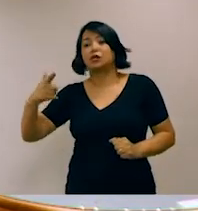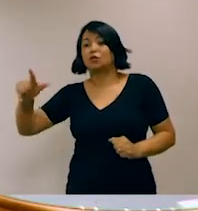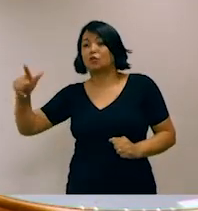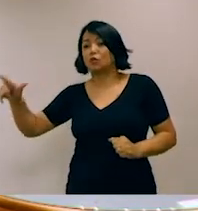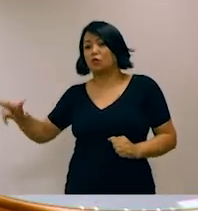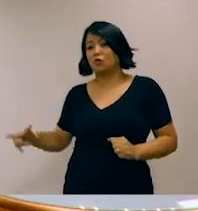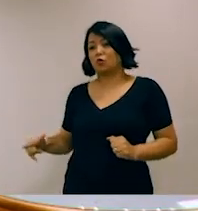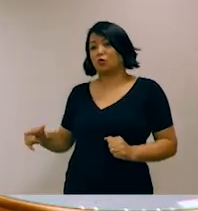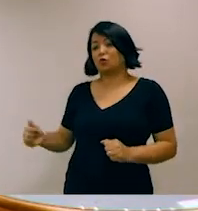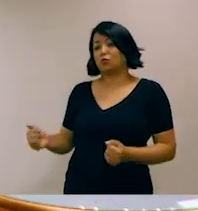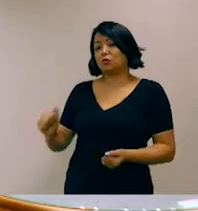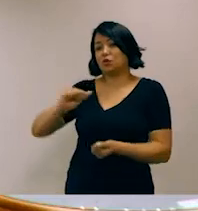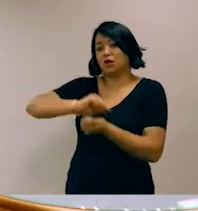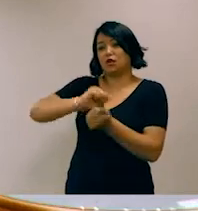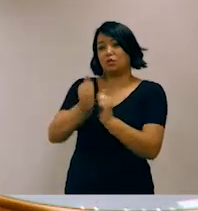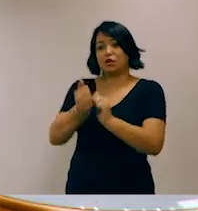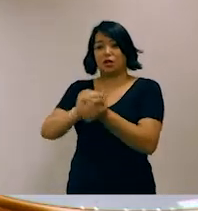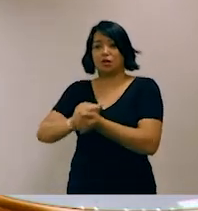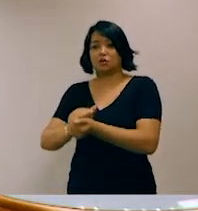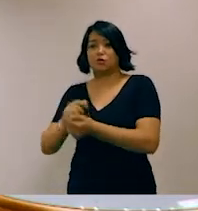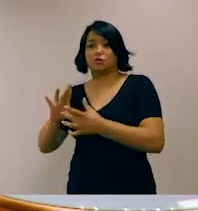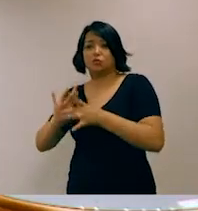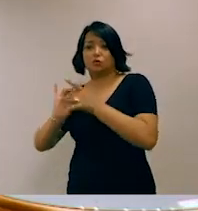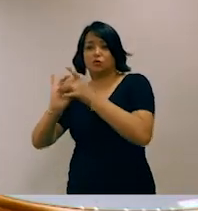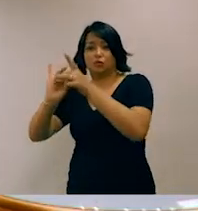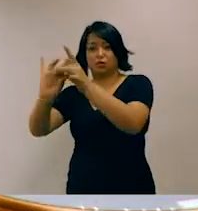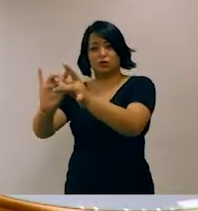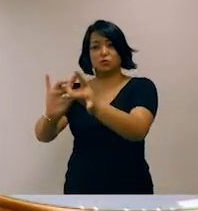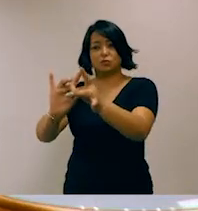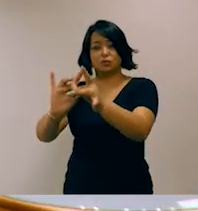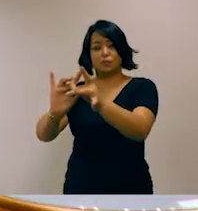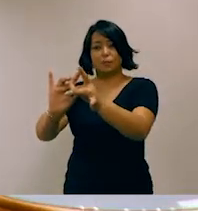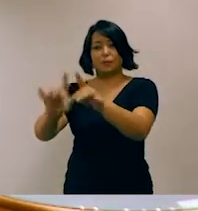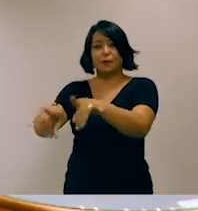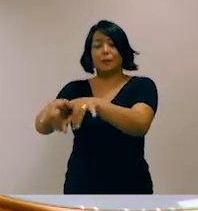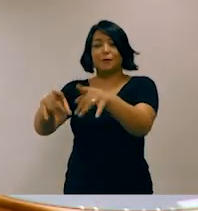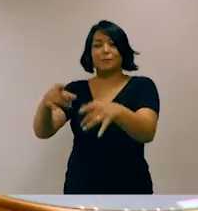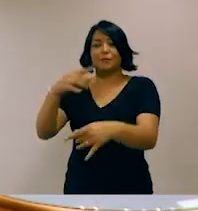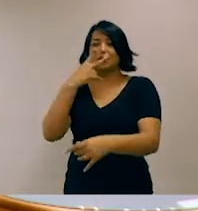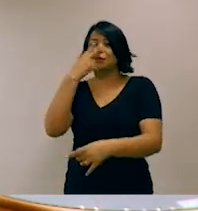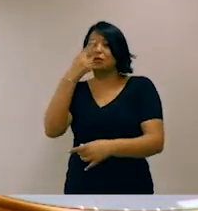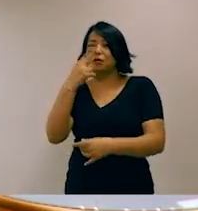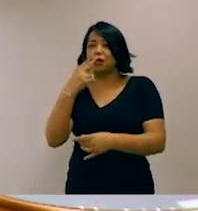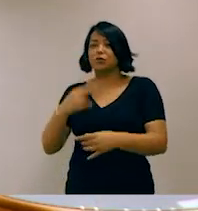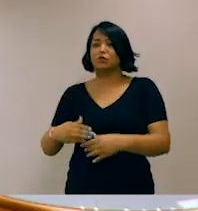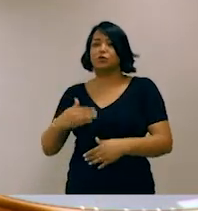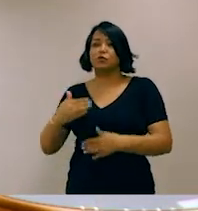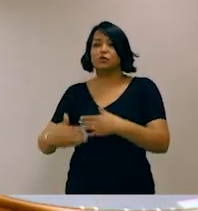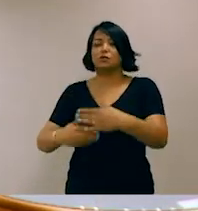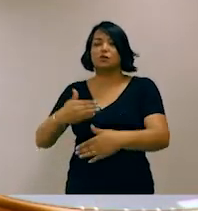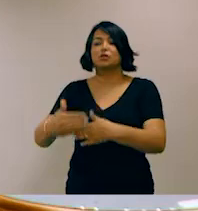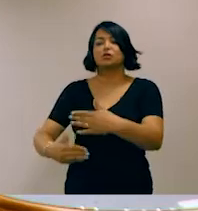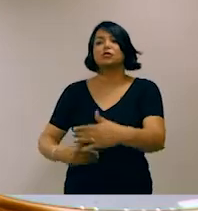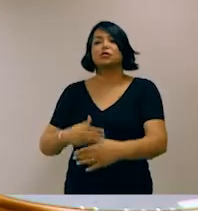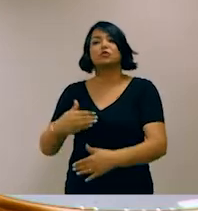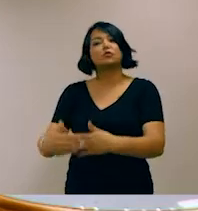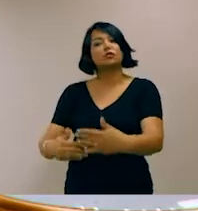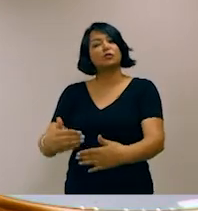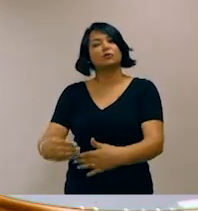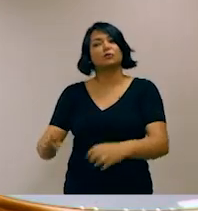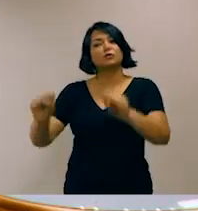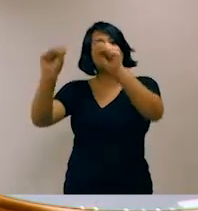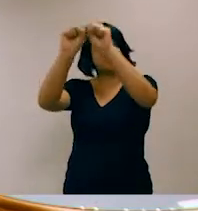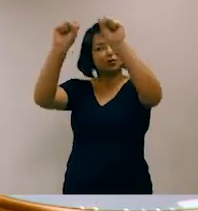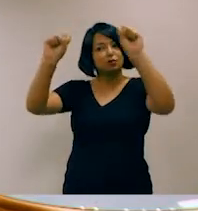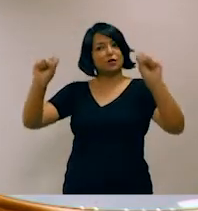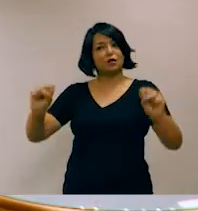would be exactly adaptable to other contexts. But I think that with the constant evolution of the system,